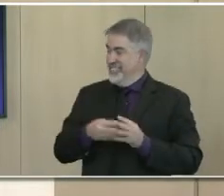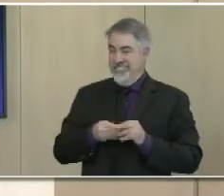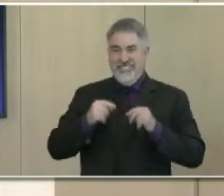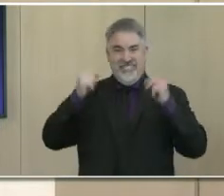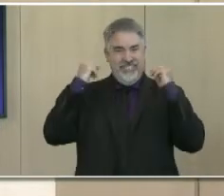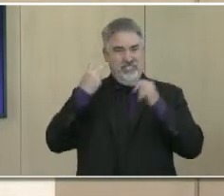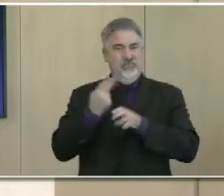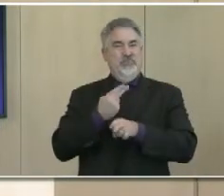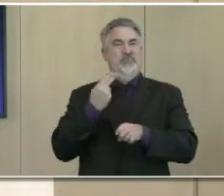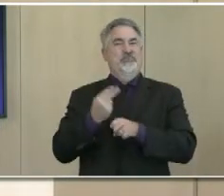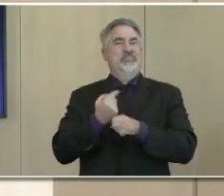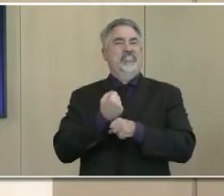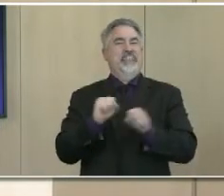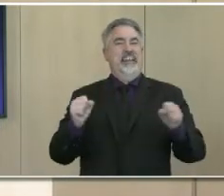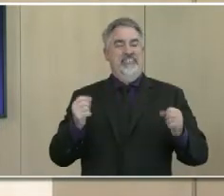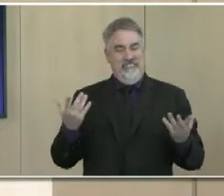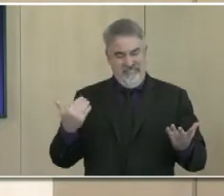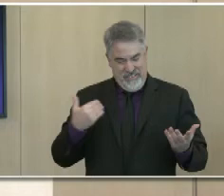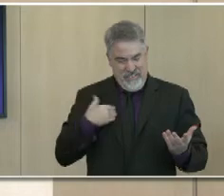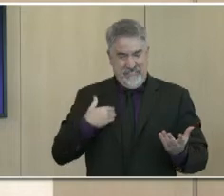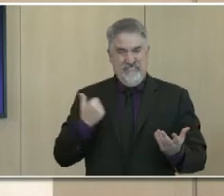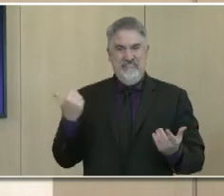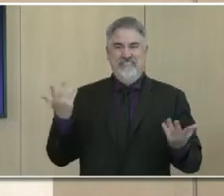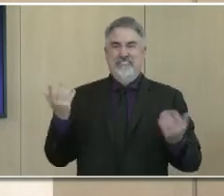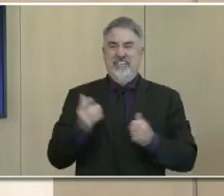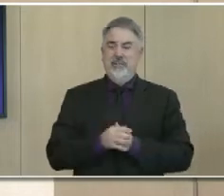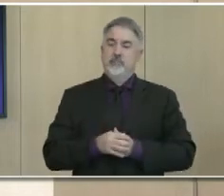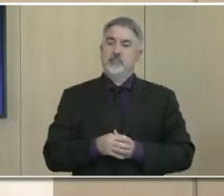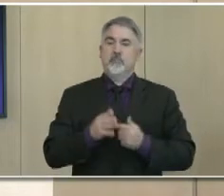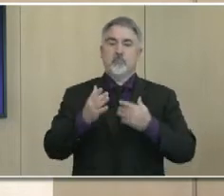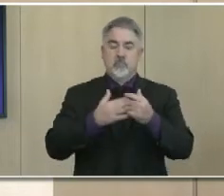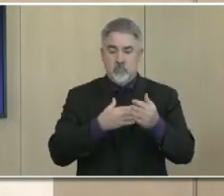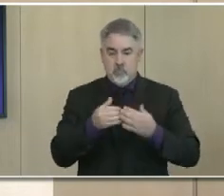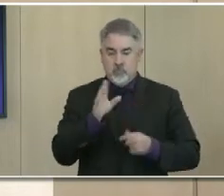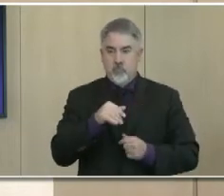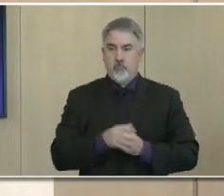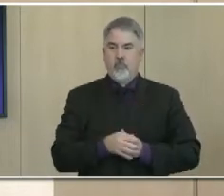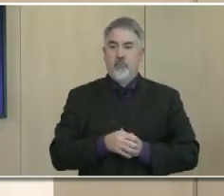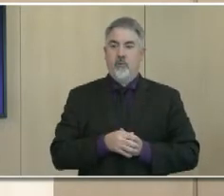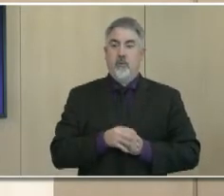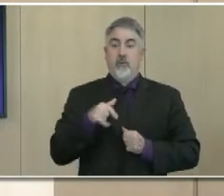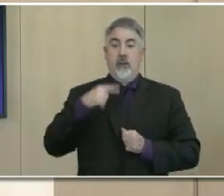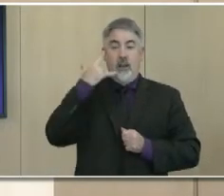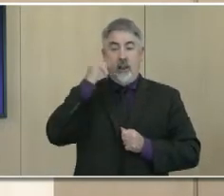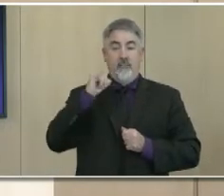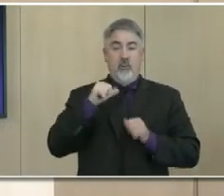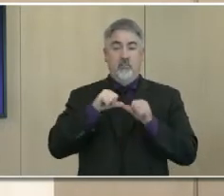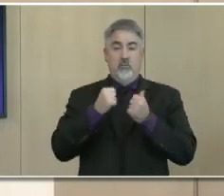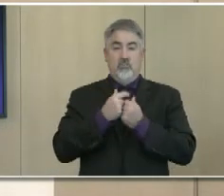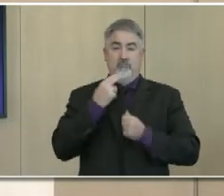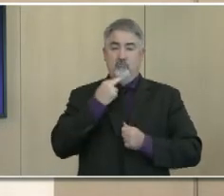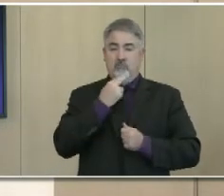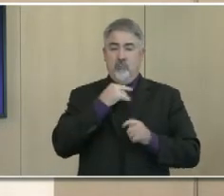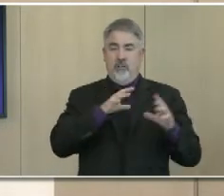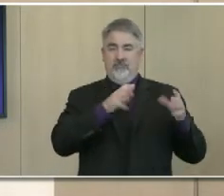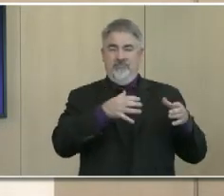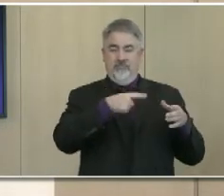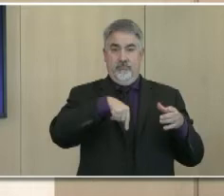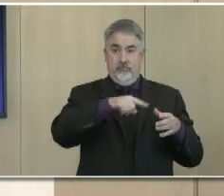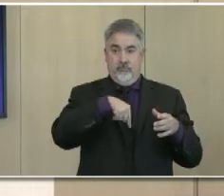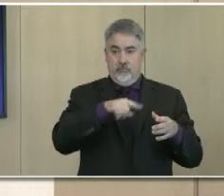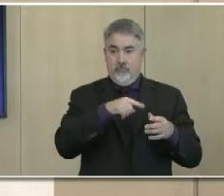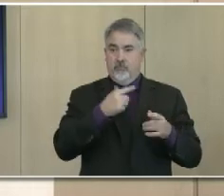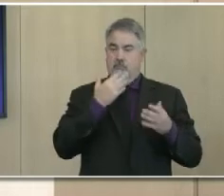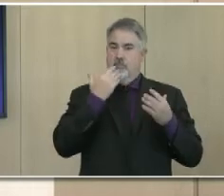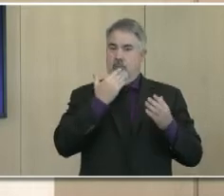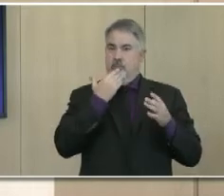coverings. First and foremost, on behalf of the California Restaurant Association San Diego chapter, we want to thank everyone at the county. We want